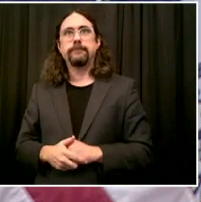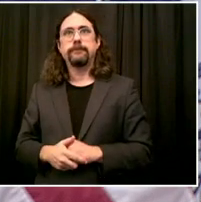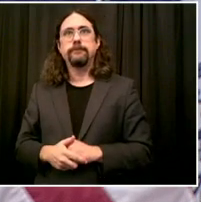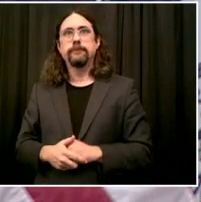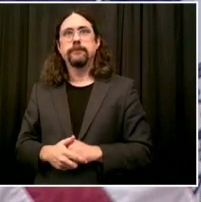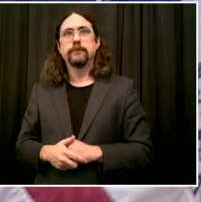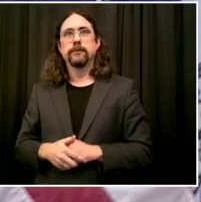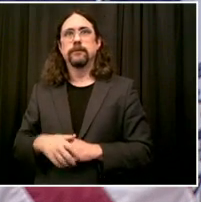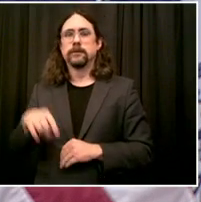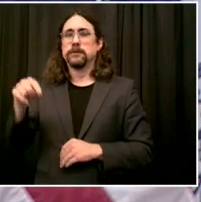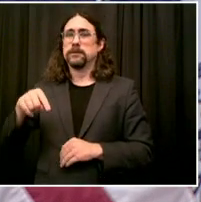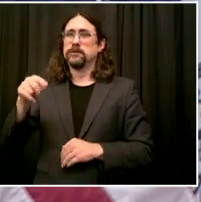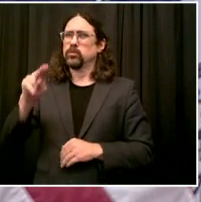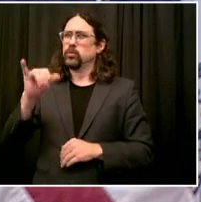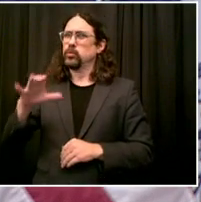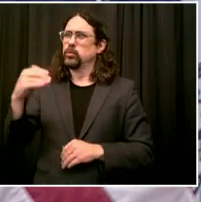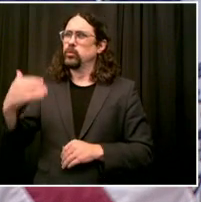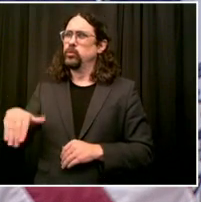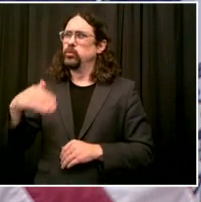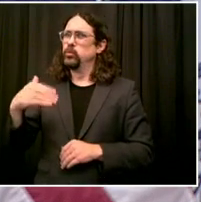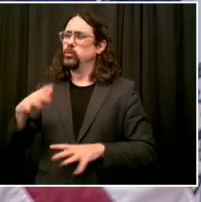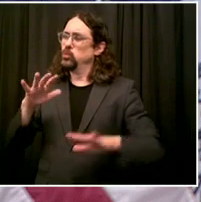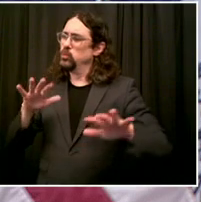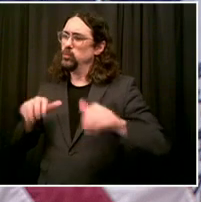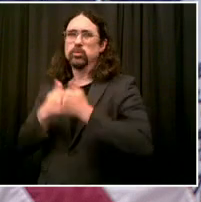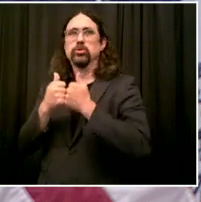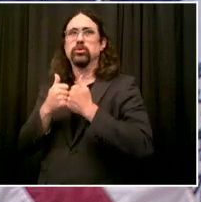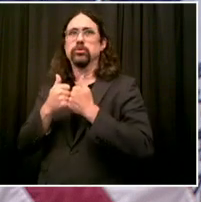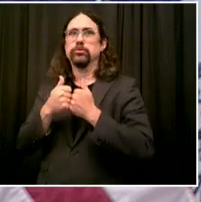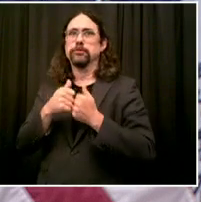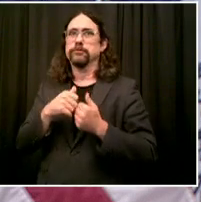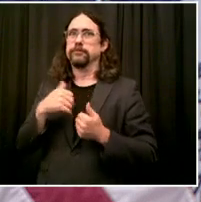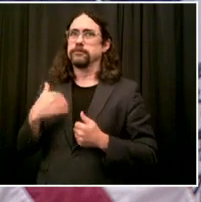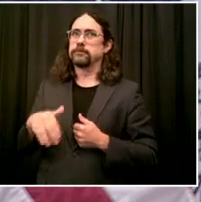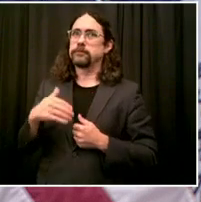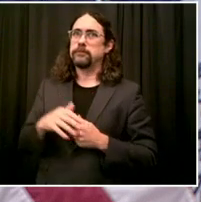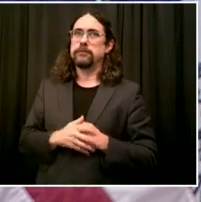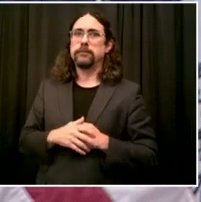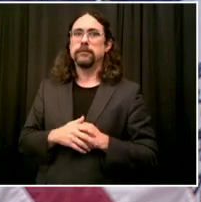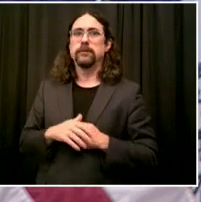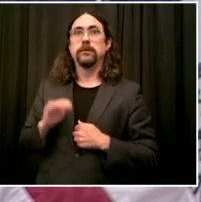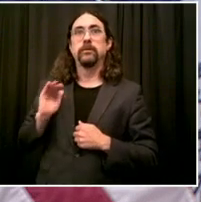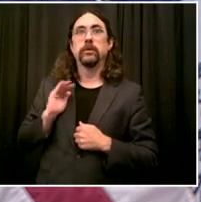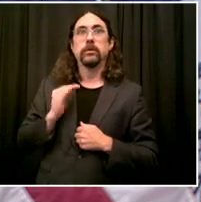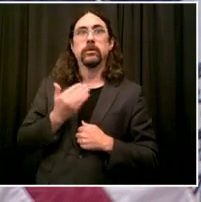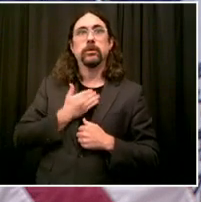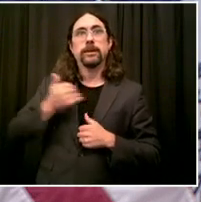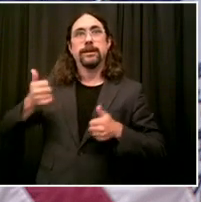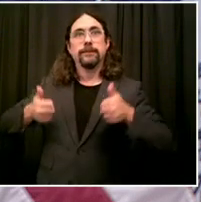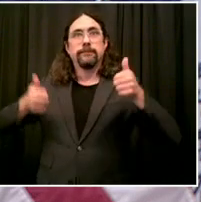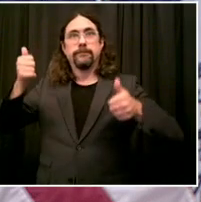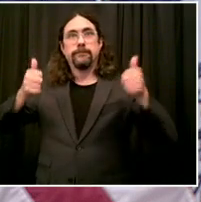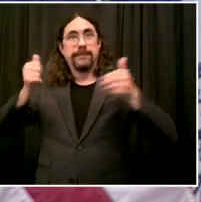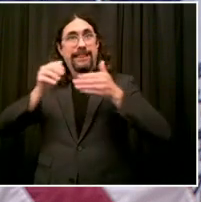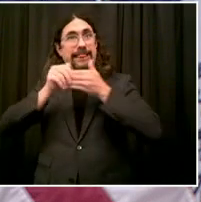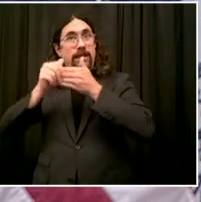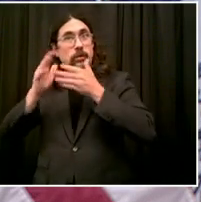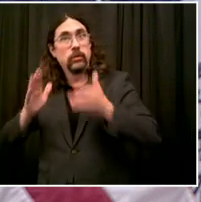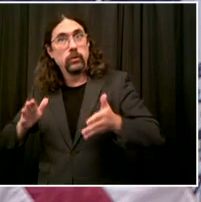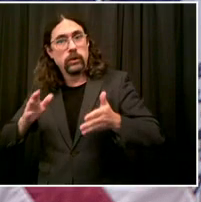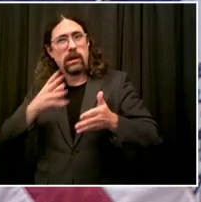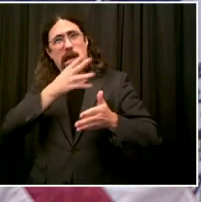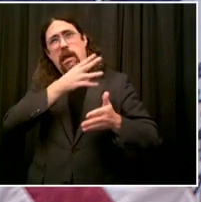and the ones who will be elected today are going to have to grapple with these challenges, not only in 2020, but for years and years to come.